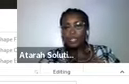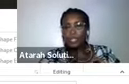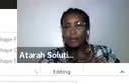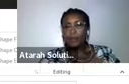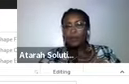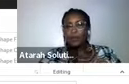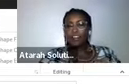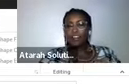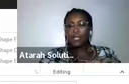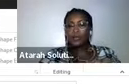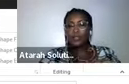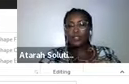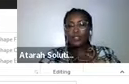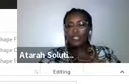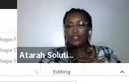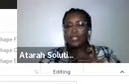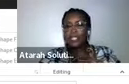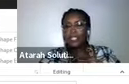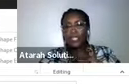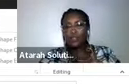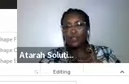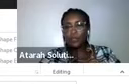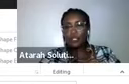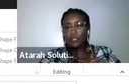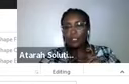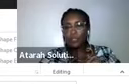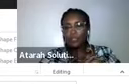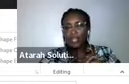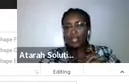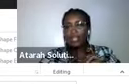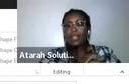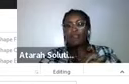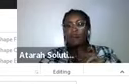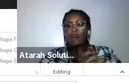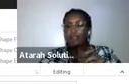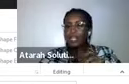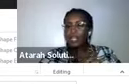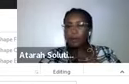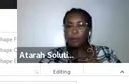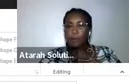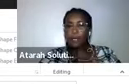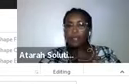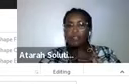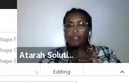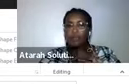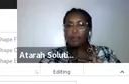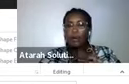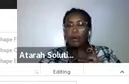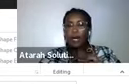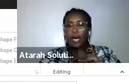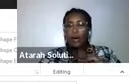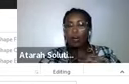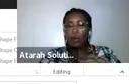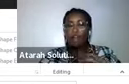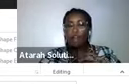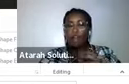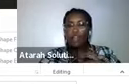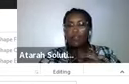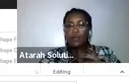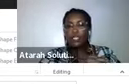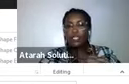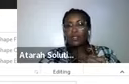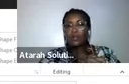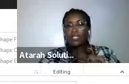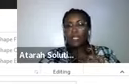Jane Mutisia. We have Pathway Solution Services. Thank you so much, Mr. Frank, for offering our people. By the way, 5 people won